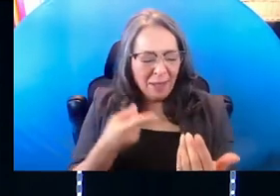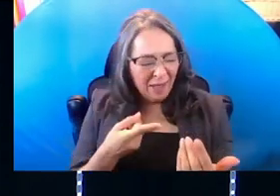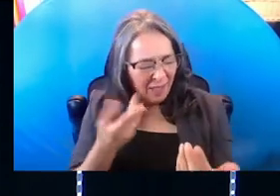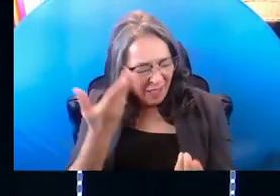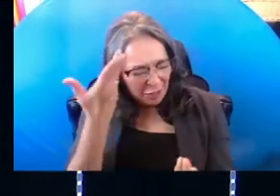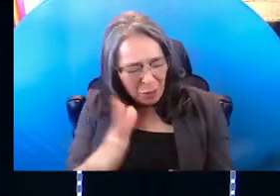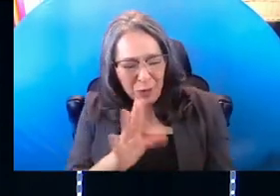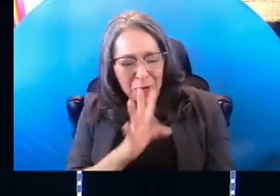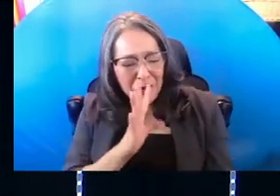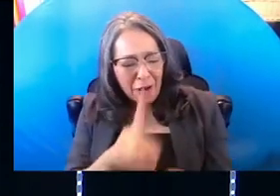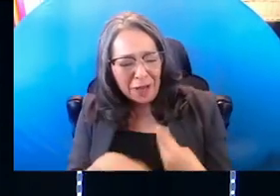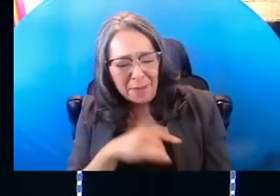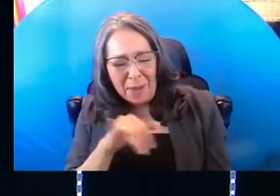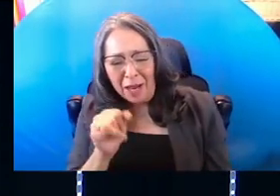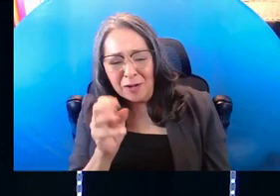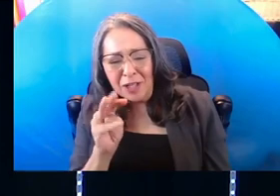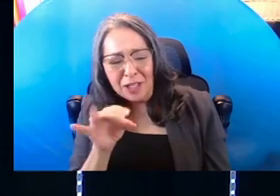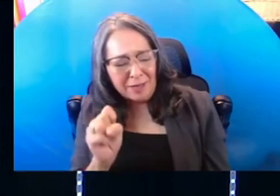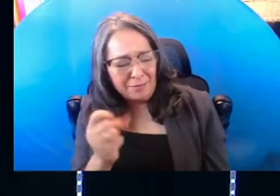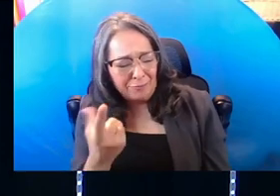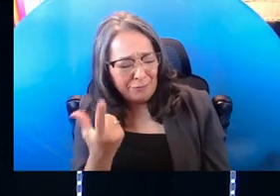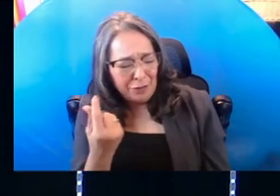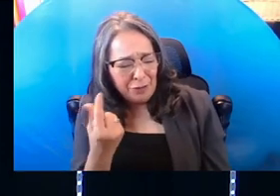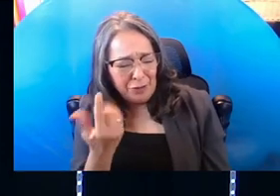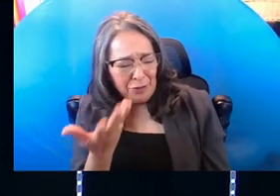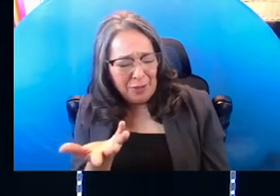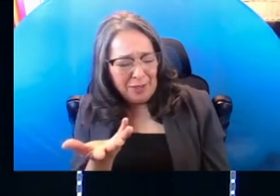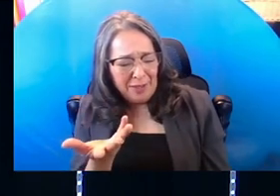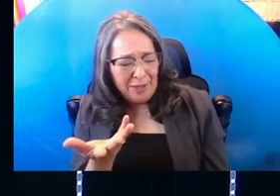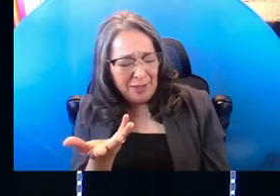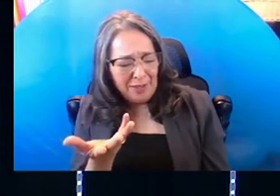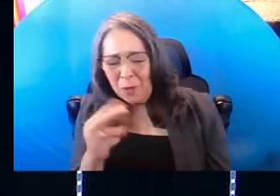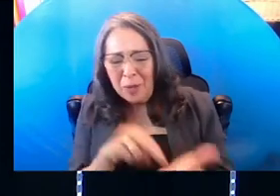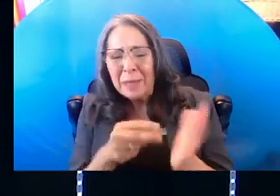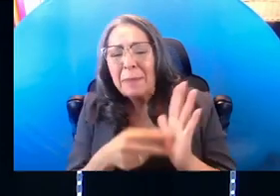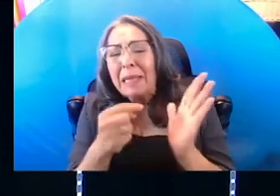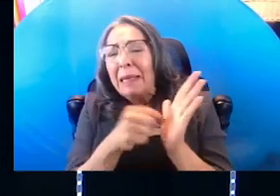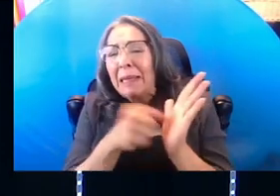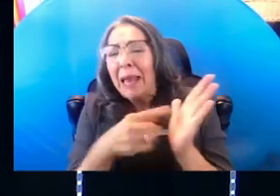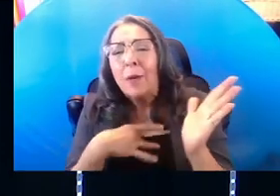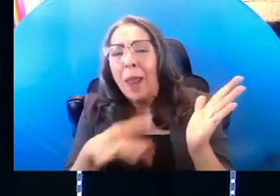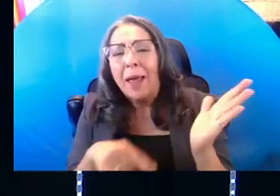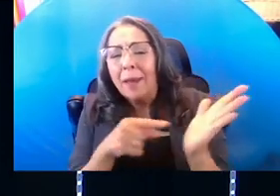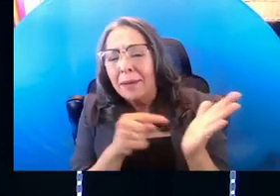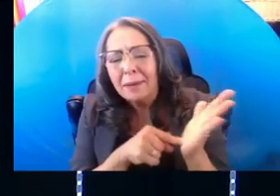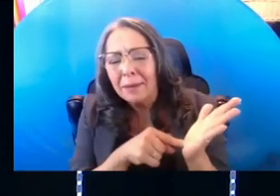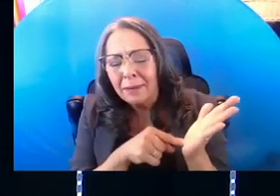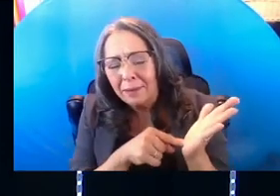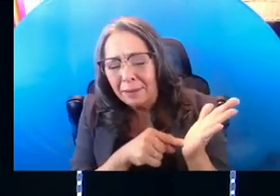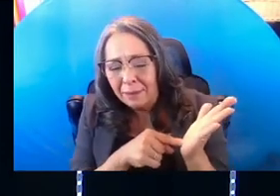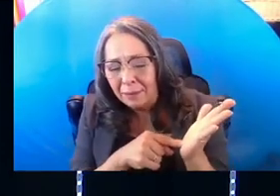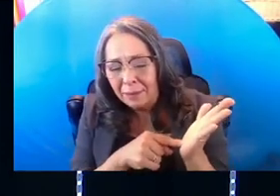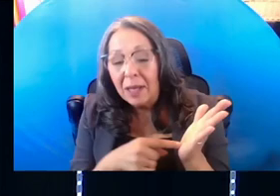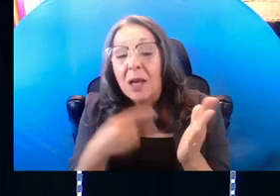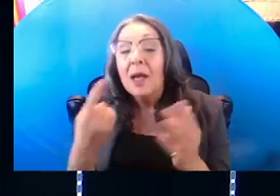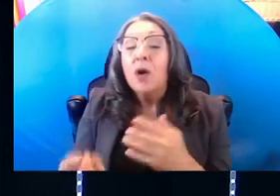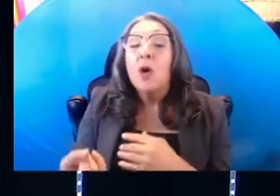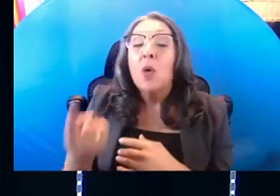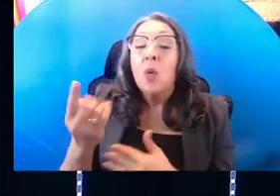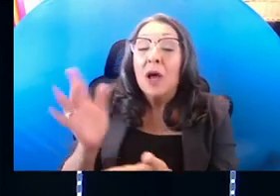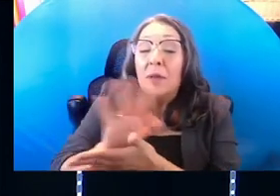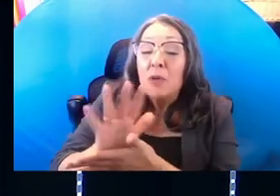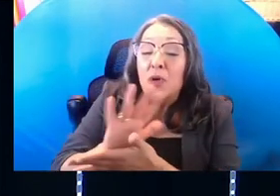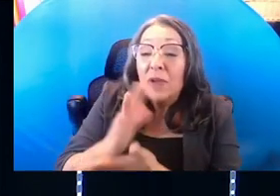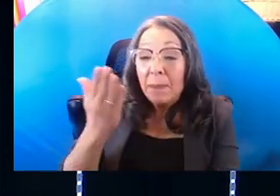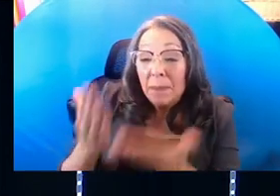man. What are you doing here, James? What is this? We don't like it. There's a movie, and